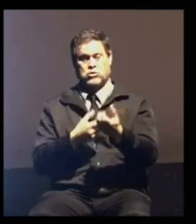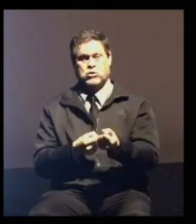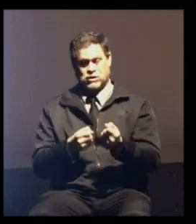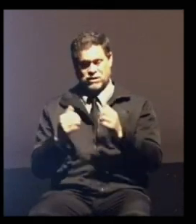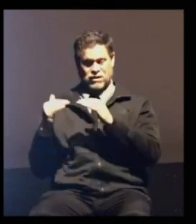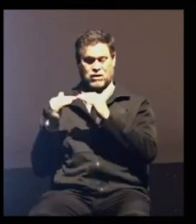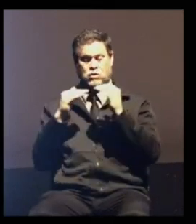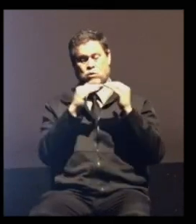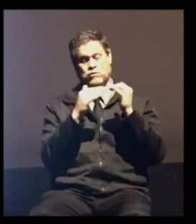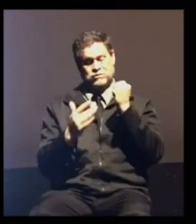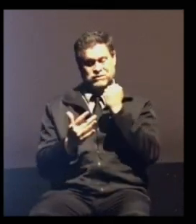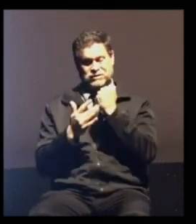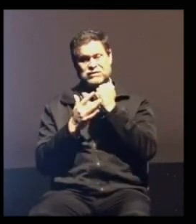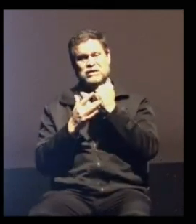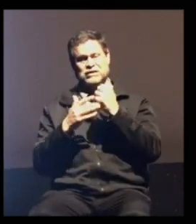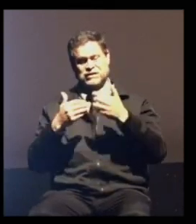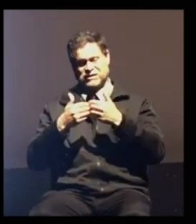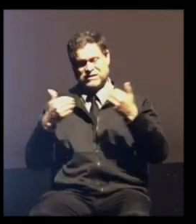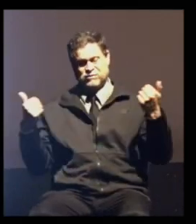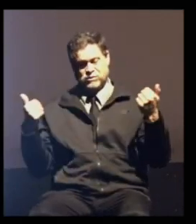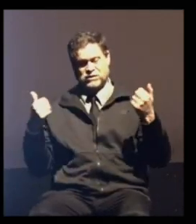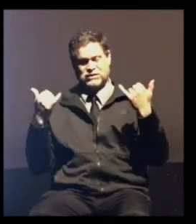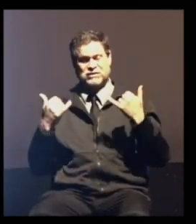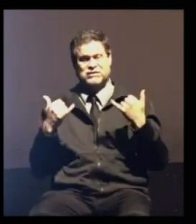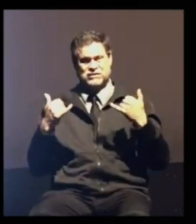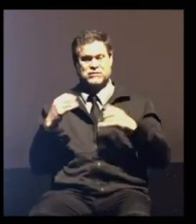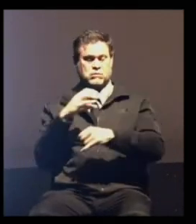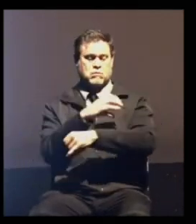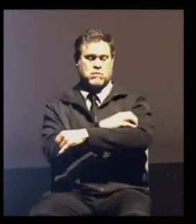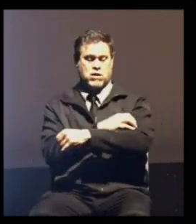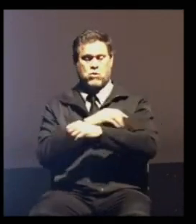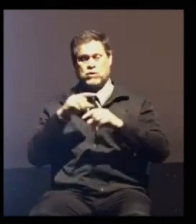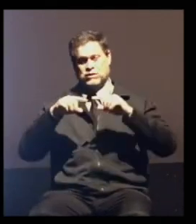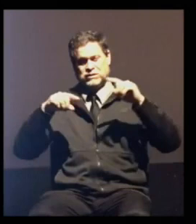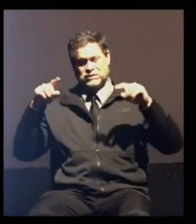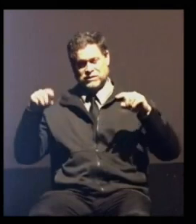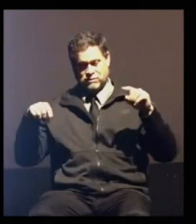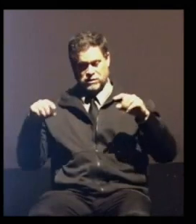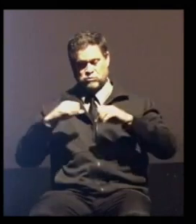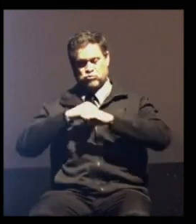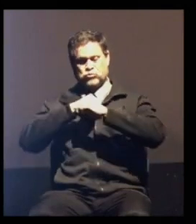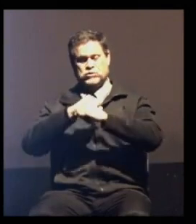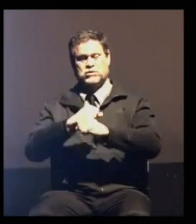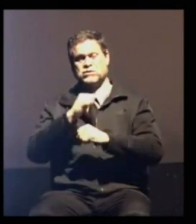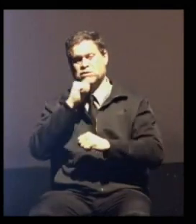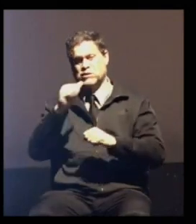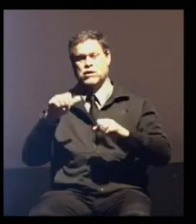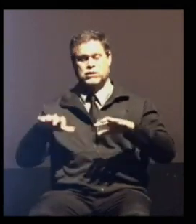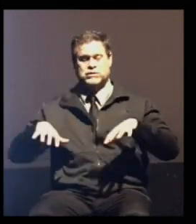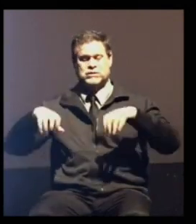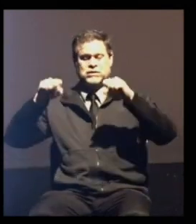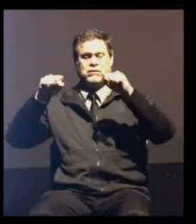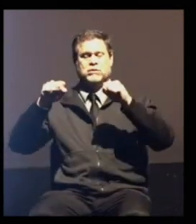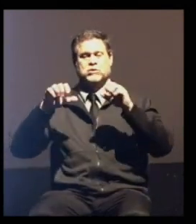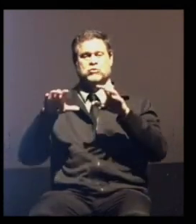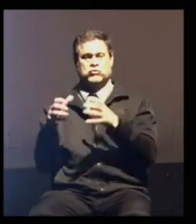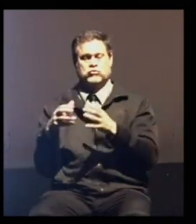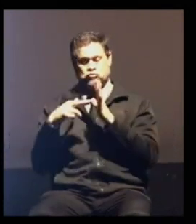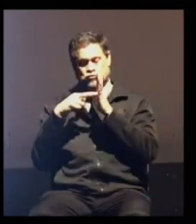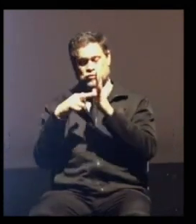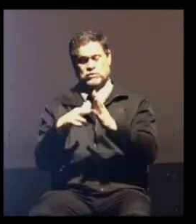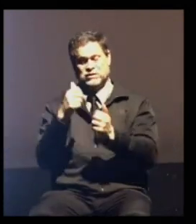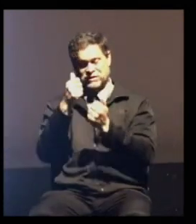equitable tech that dismantles existing power dynamics, protects non-dominant groups,